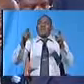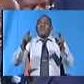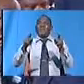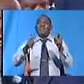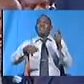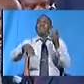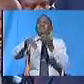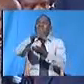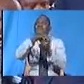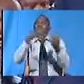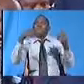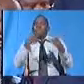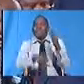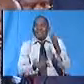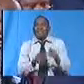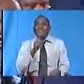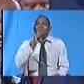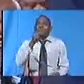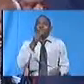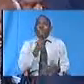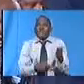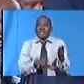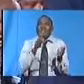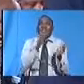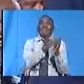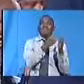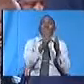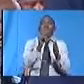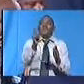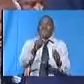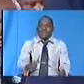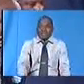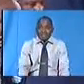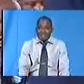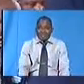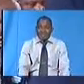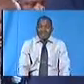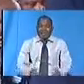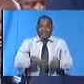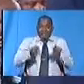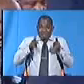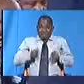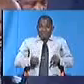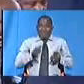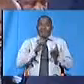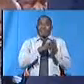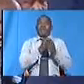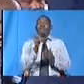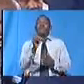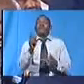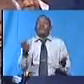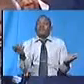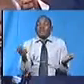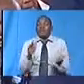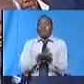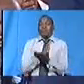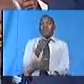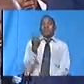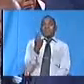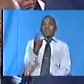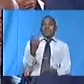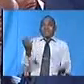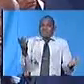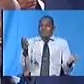irregularity? What is the factual base of irregularity? Is that before your lordship?